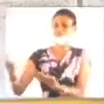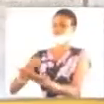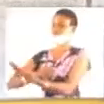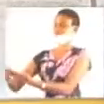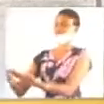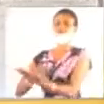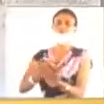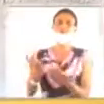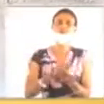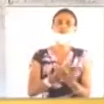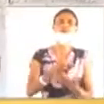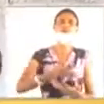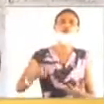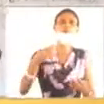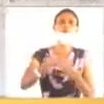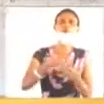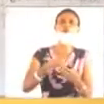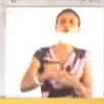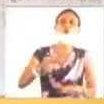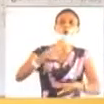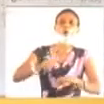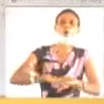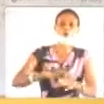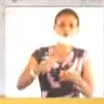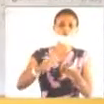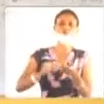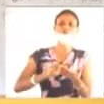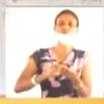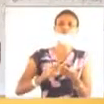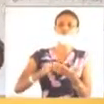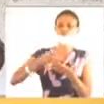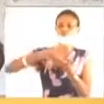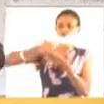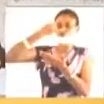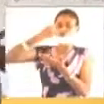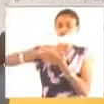these are behaviors or attitudes of those who are addicted to drugs.